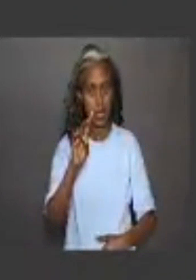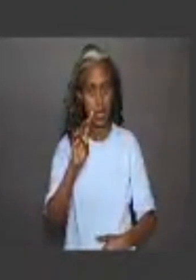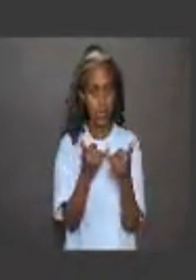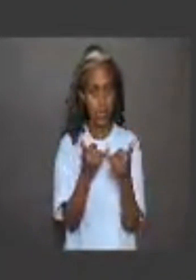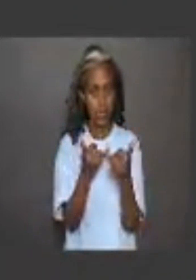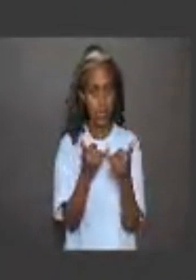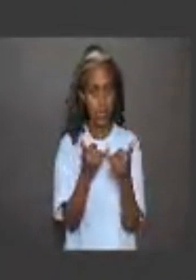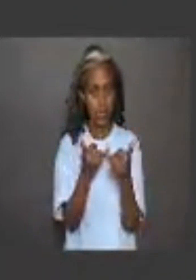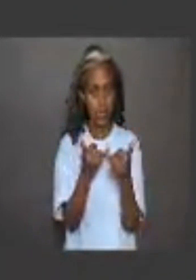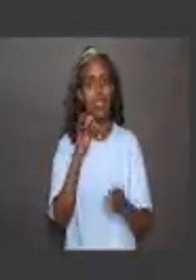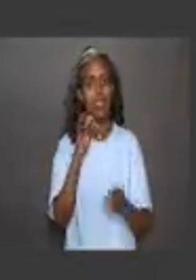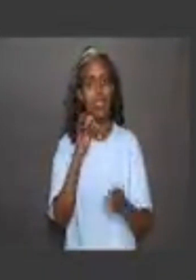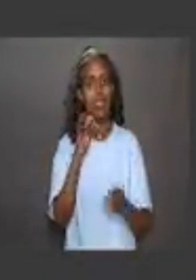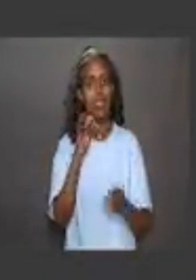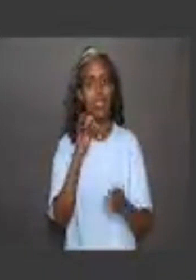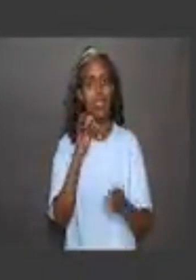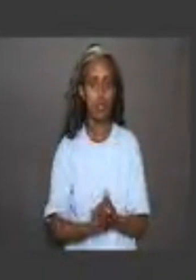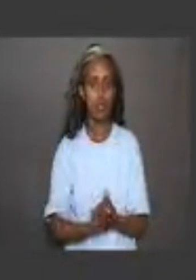x plus 1.